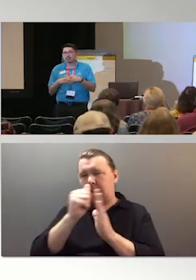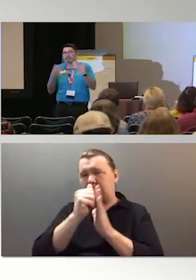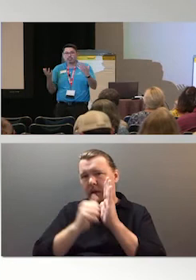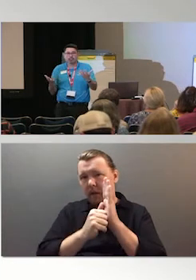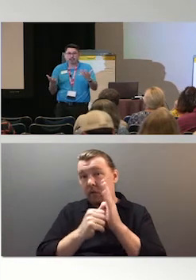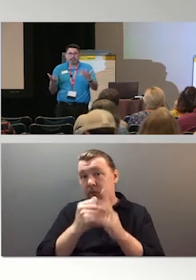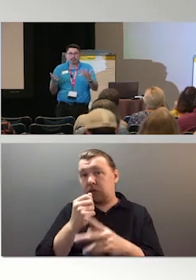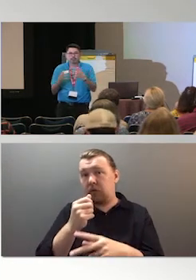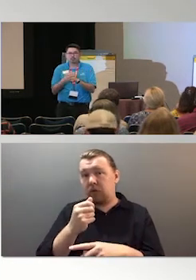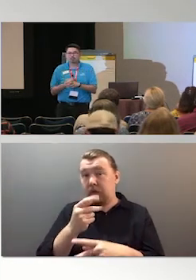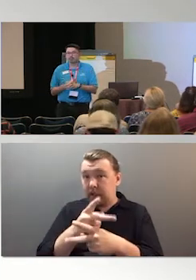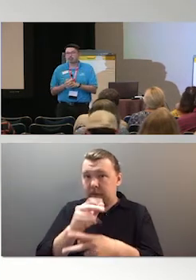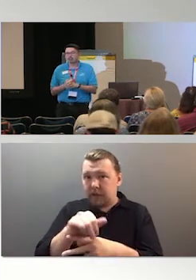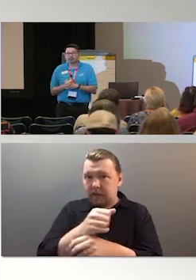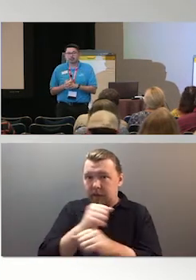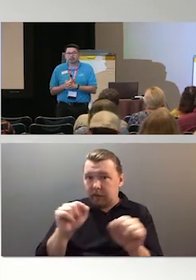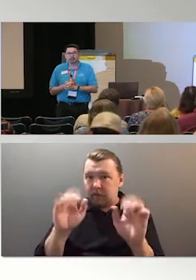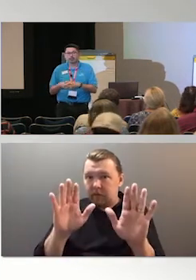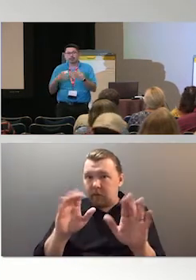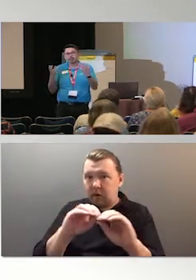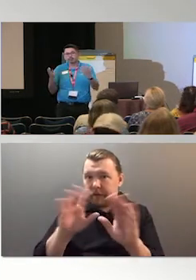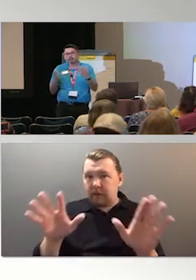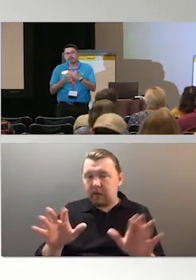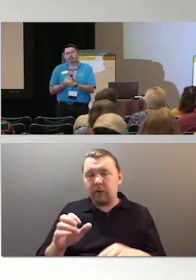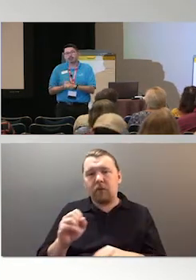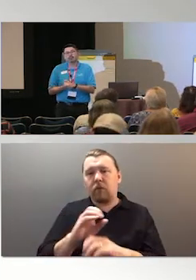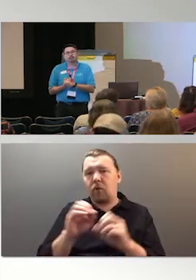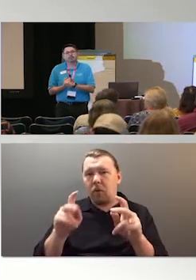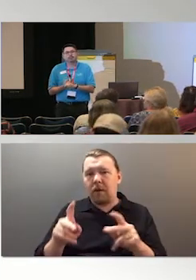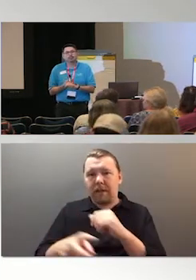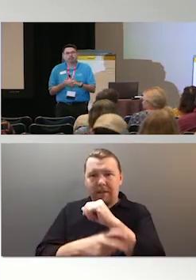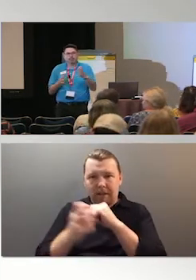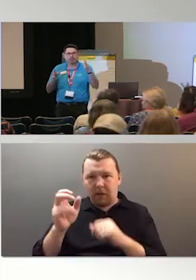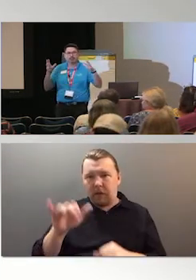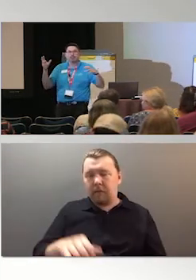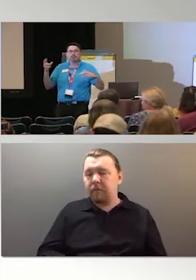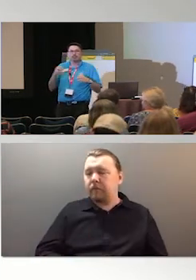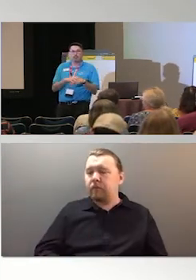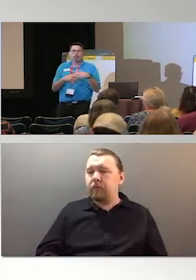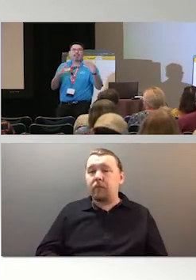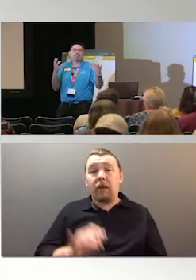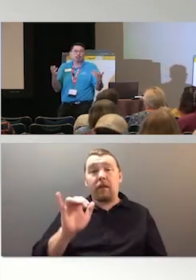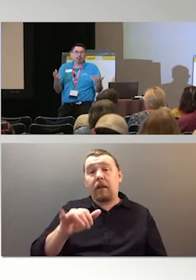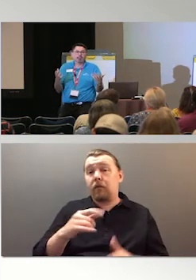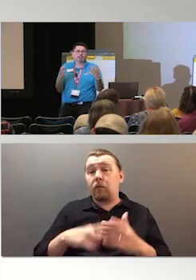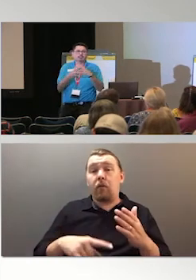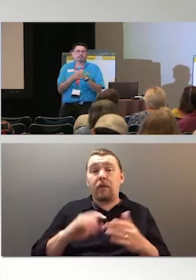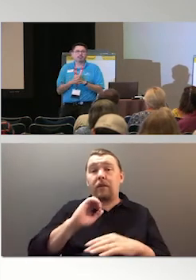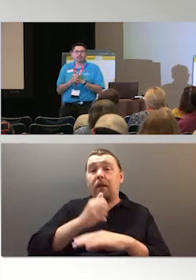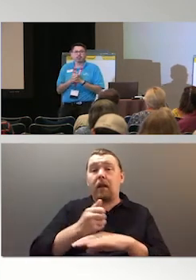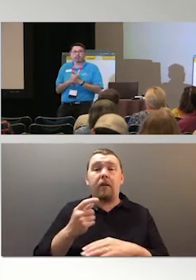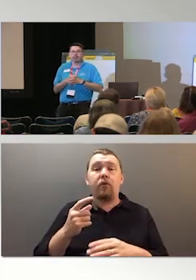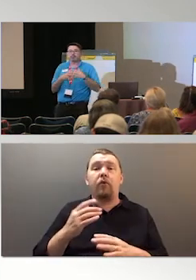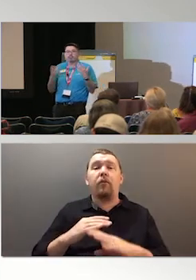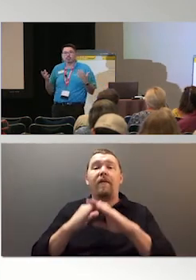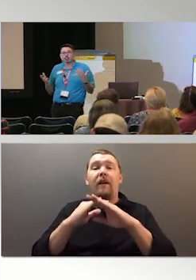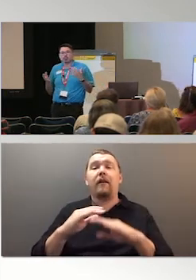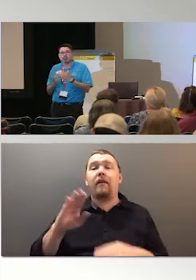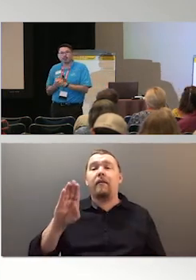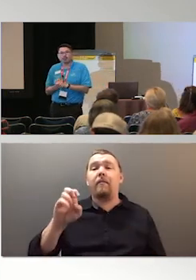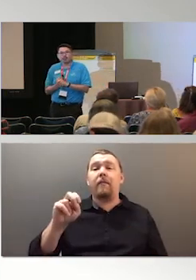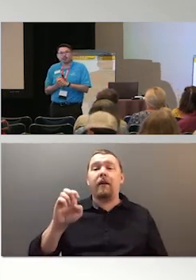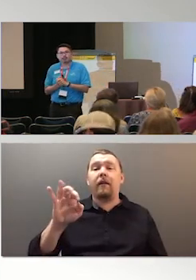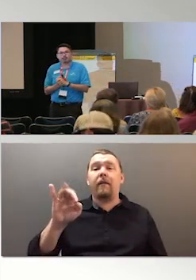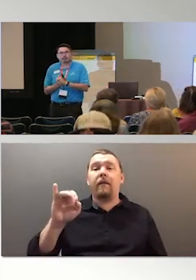So safeguard that to prevent anybody taking it. But those are kind of what we have in place to prevent a